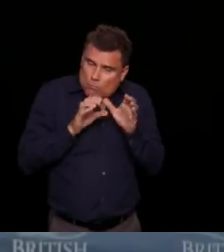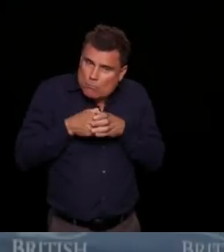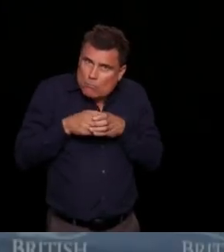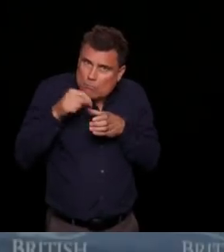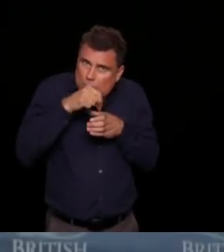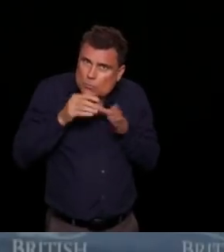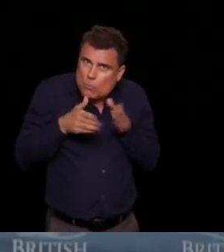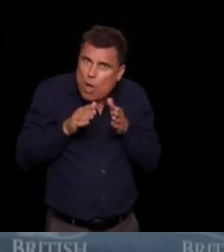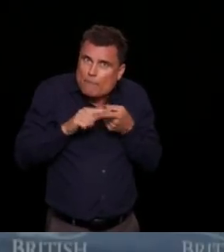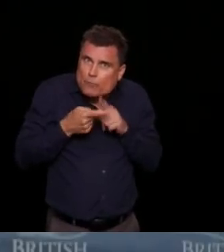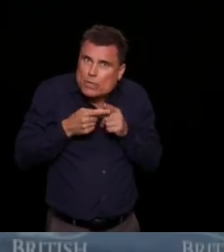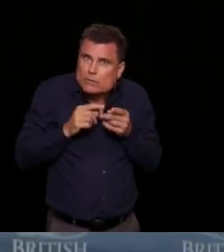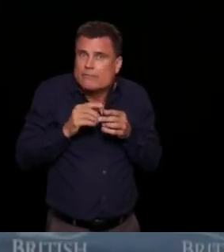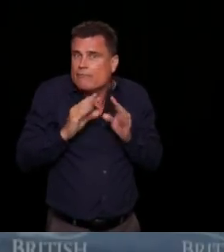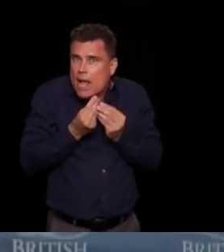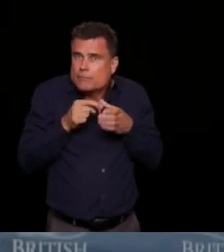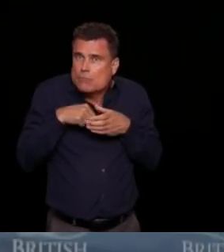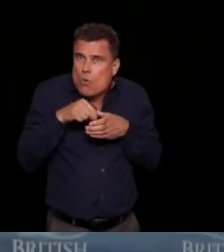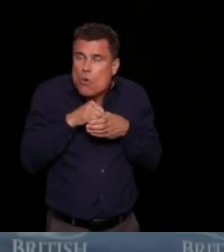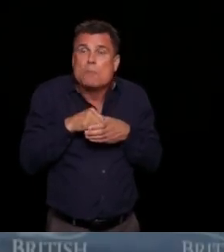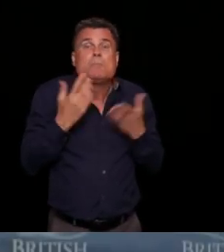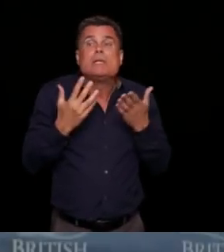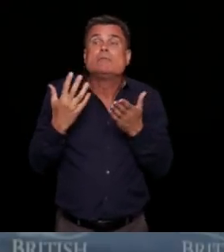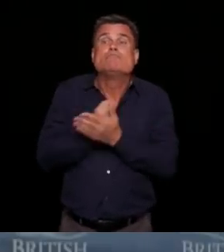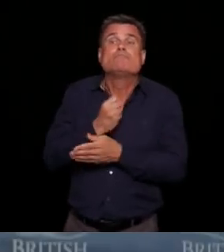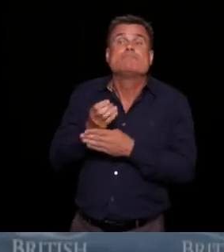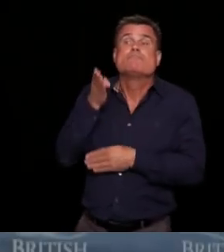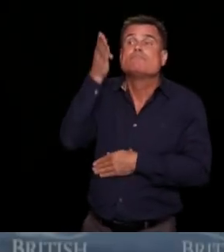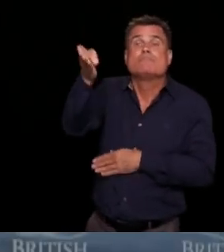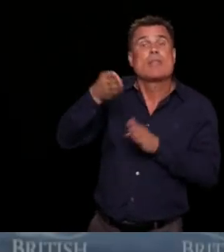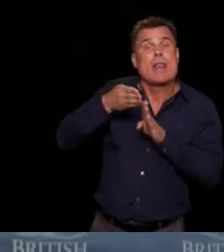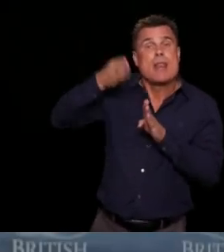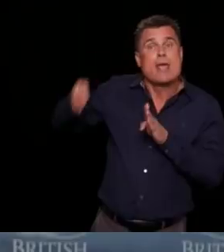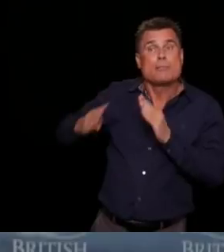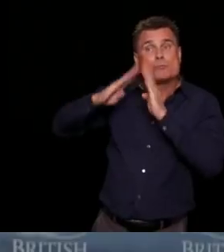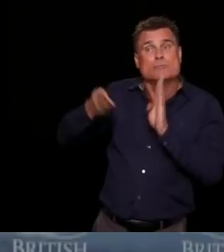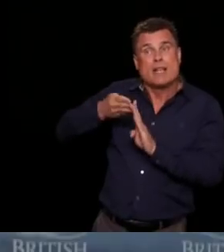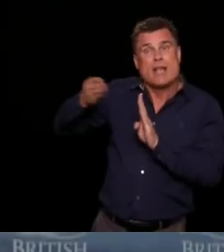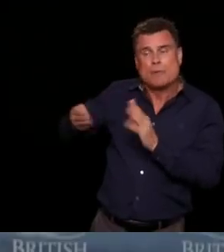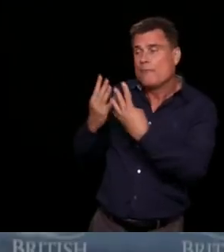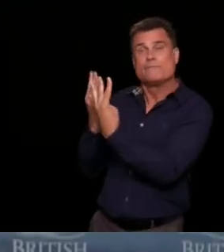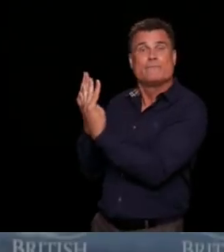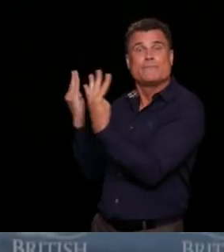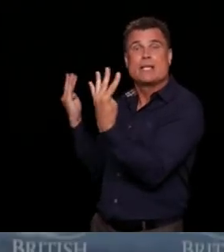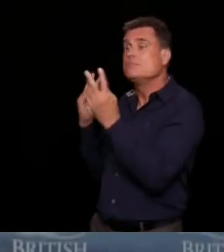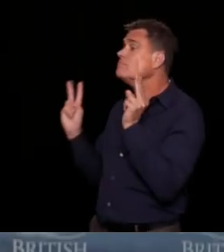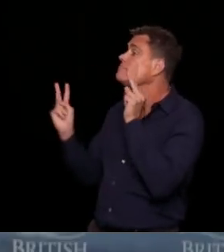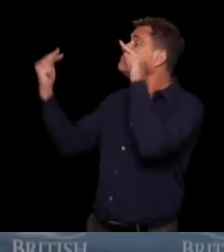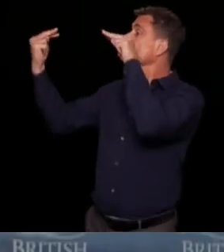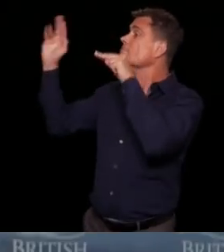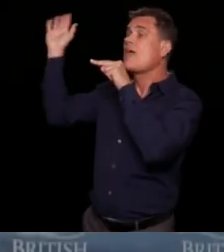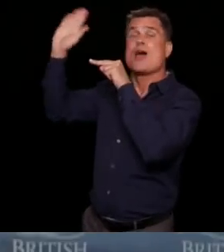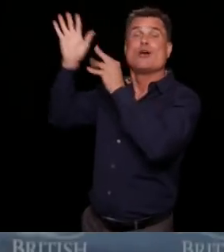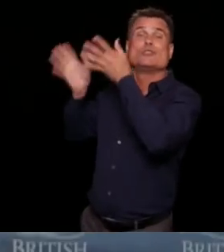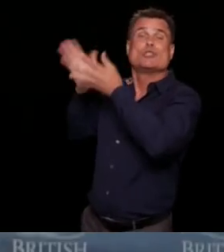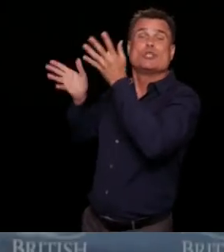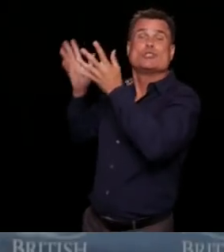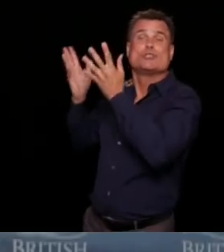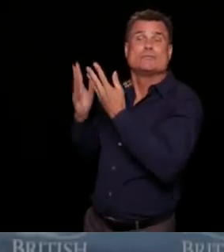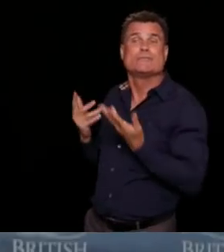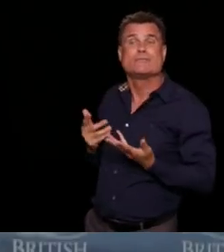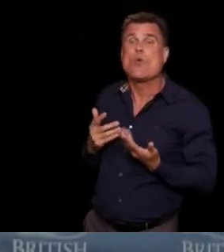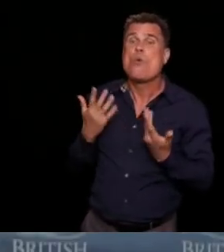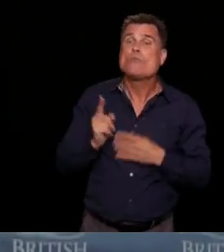neighbors at a safe distance across a fence or in their garden. Visit grocery stores where hardworking